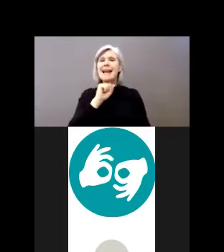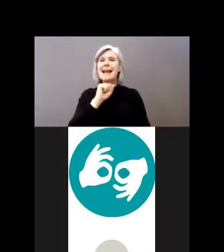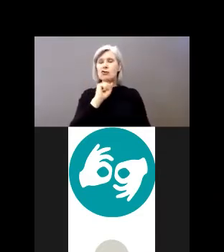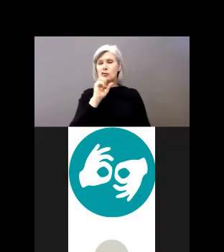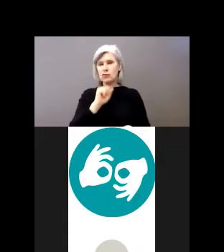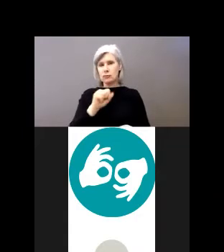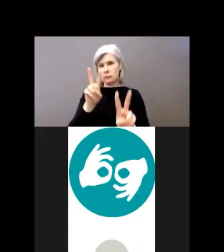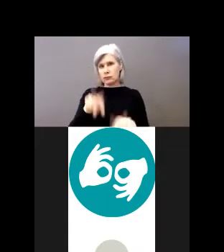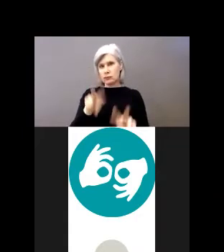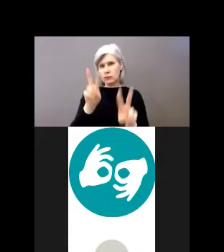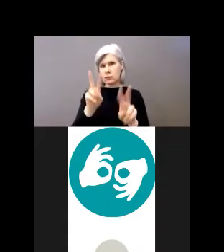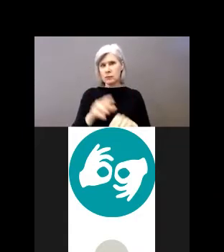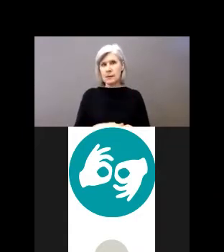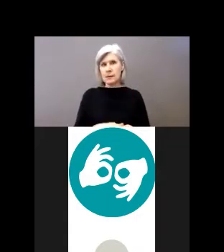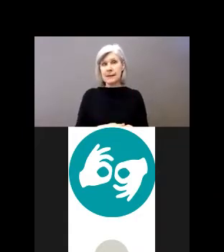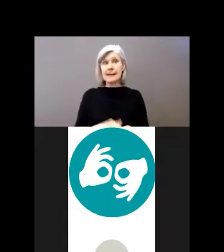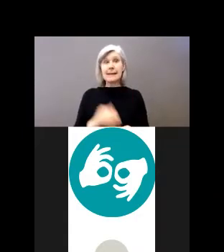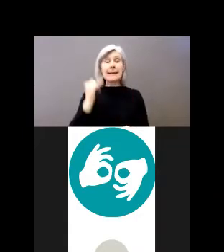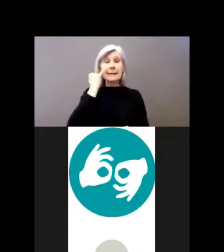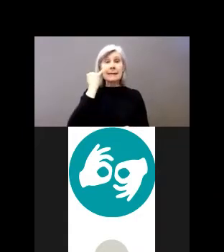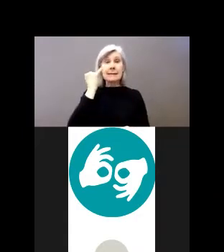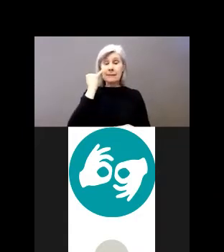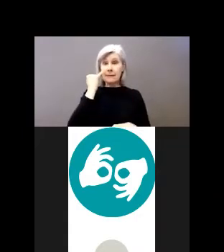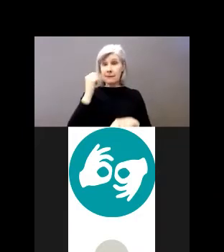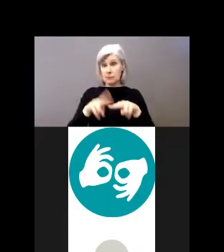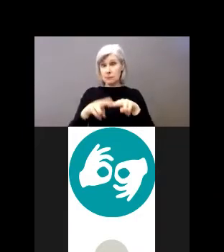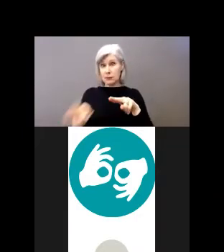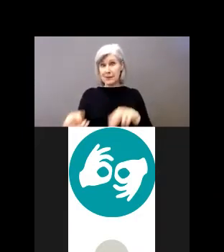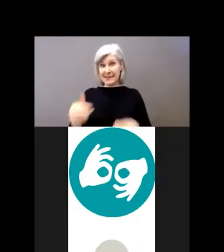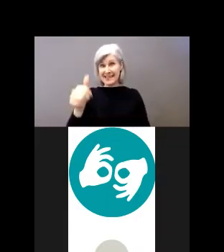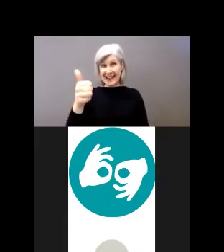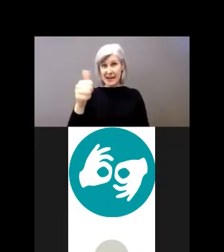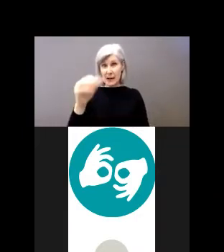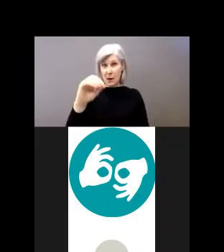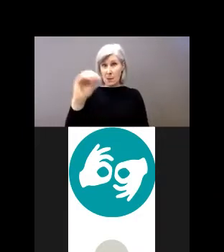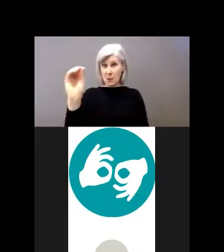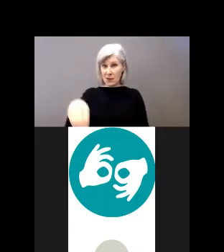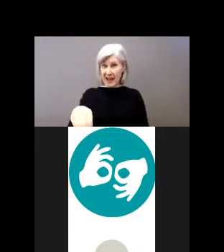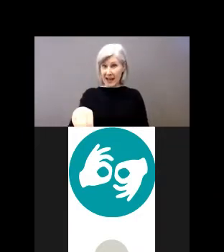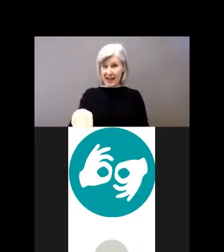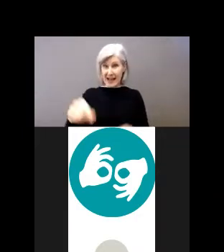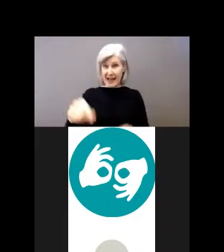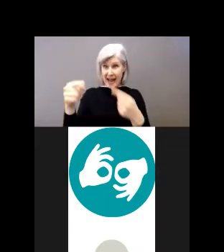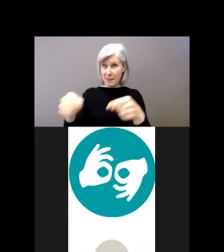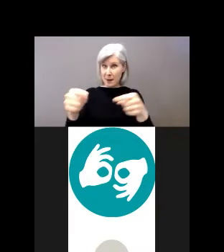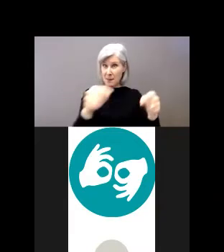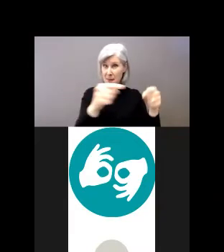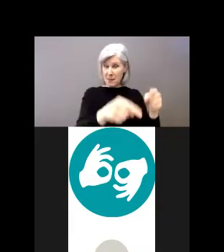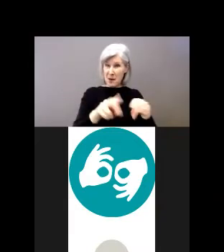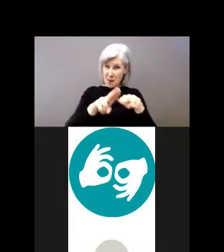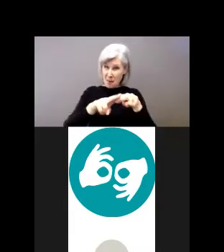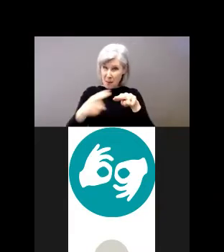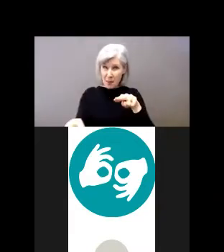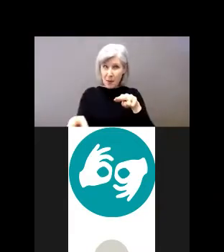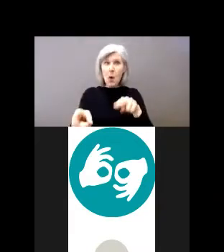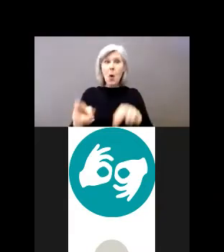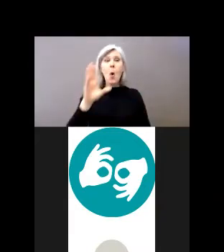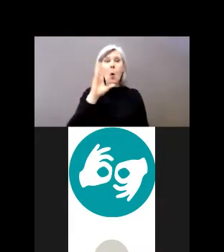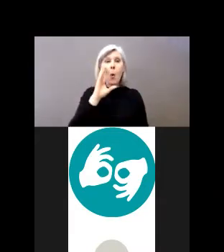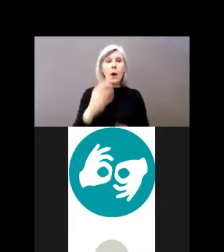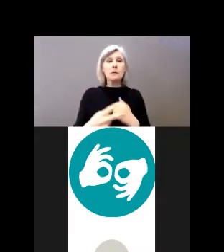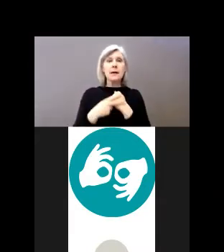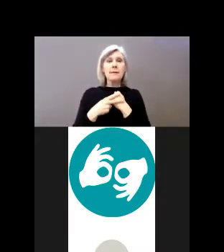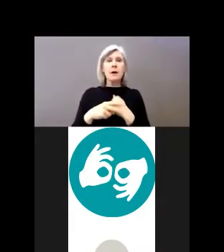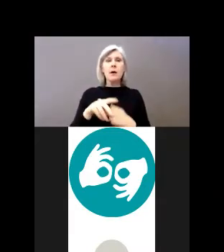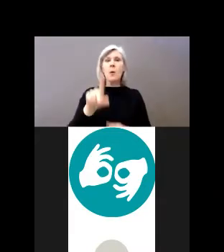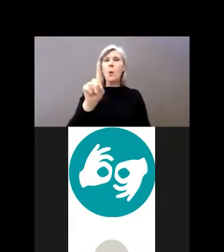10% in terms of prevalence, this could save 1.7 million fewer cases of health conditions that